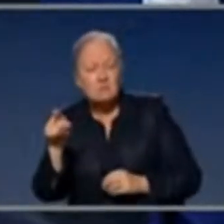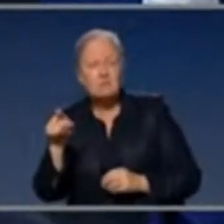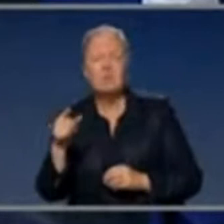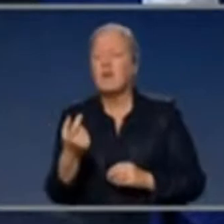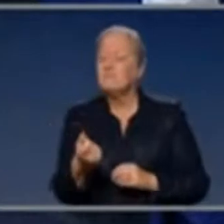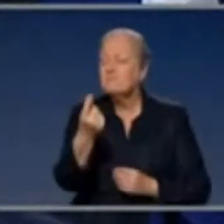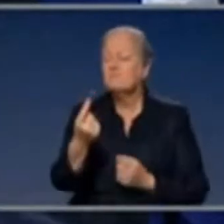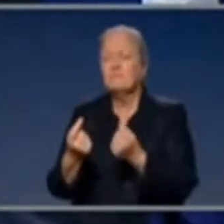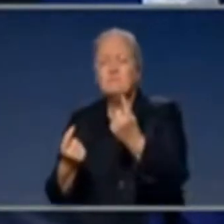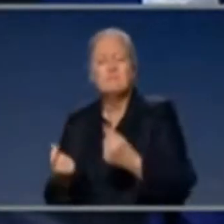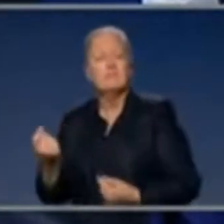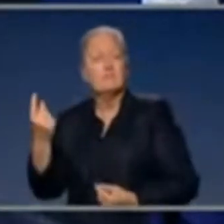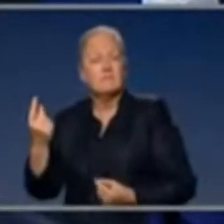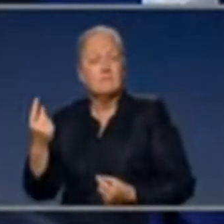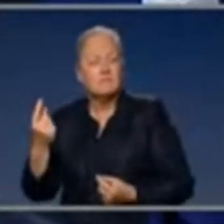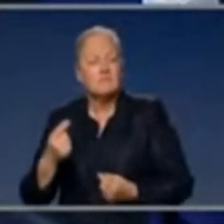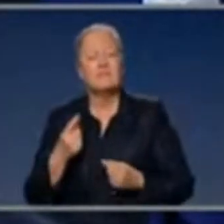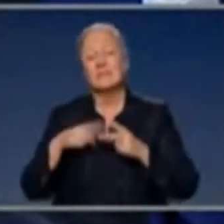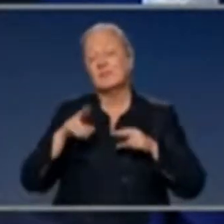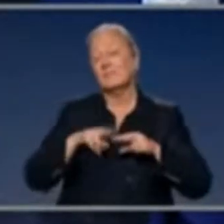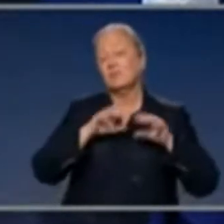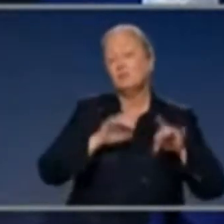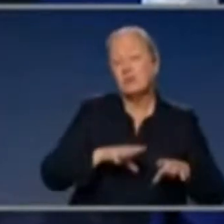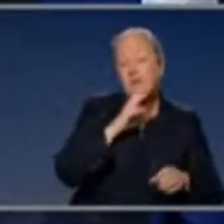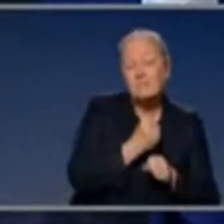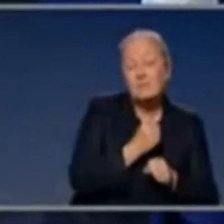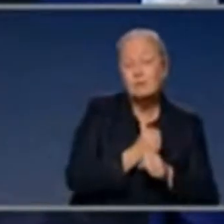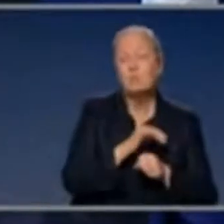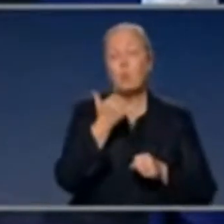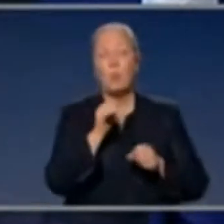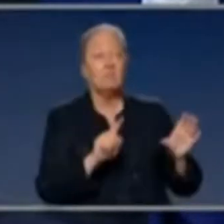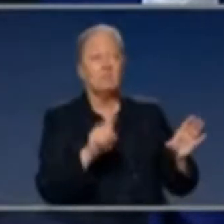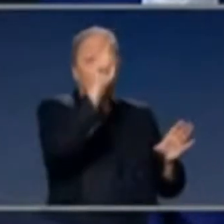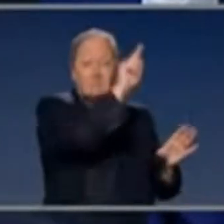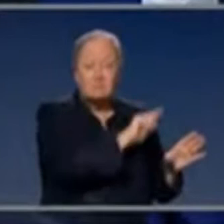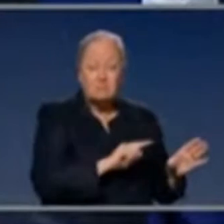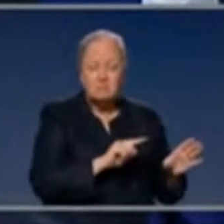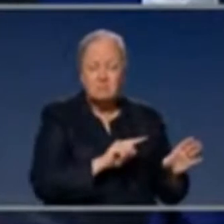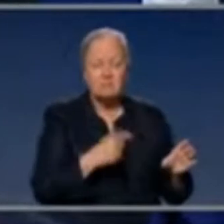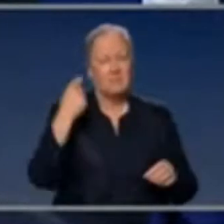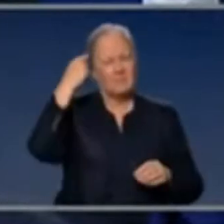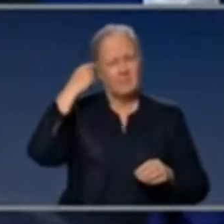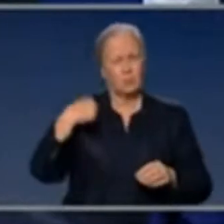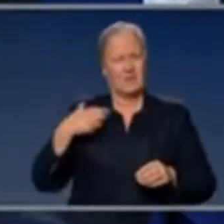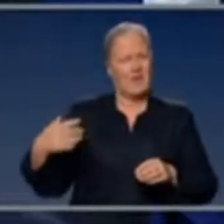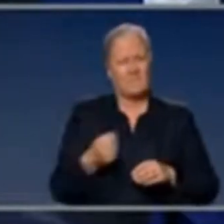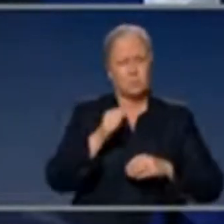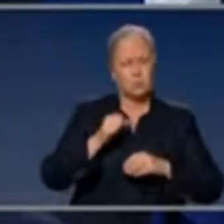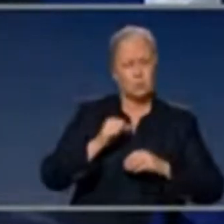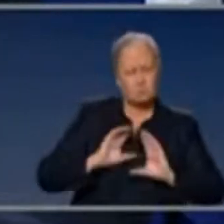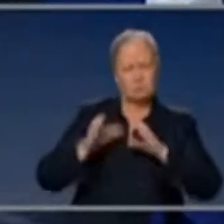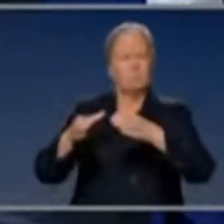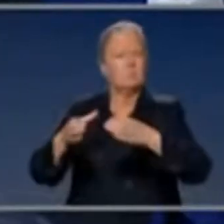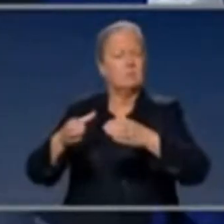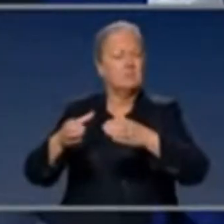those programs are good. But if either the Commonwealth or the state or territory believes that we need to initiate